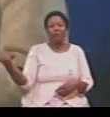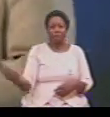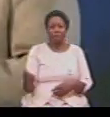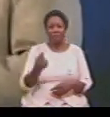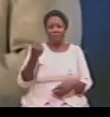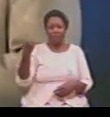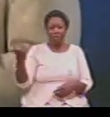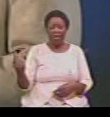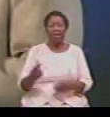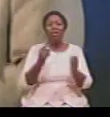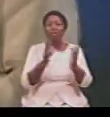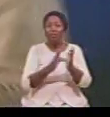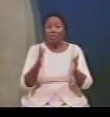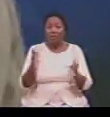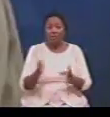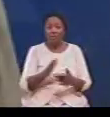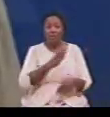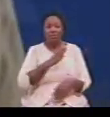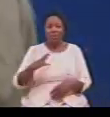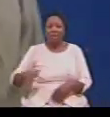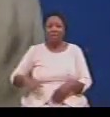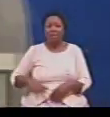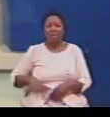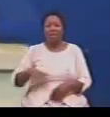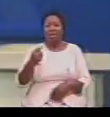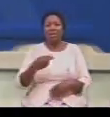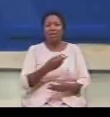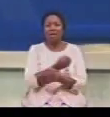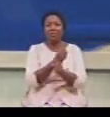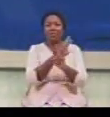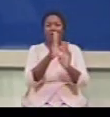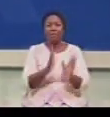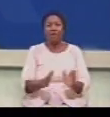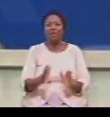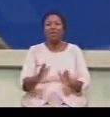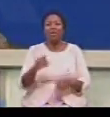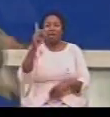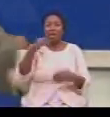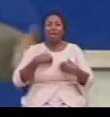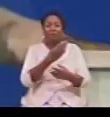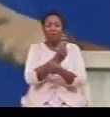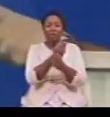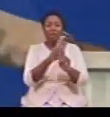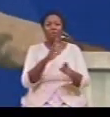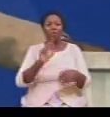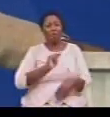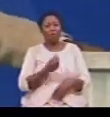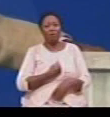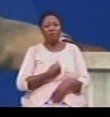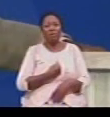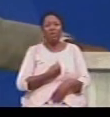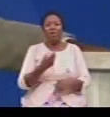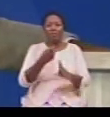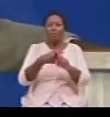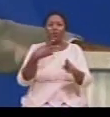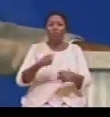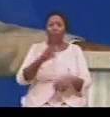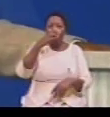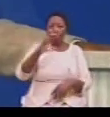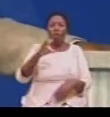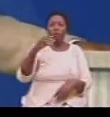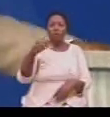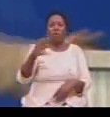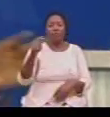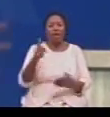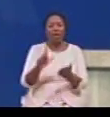forever. Jesus Christ, the Redeemer, he has redeemed us from the curse